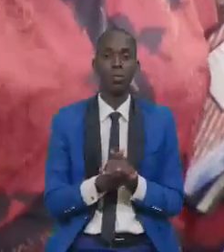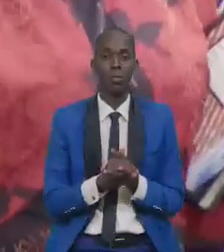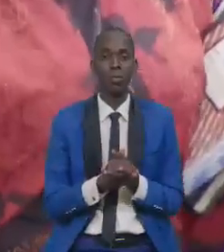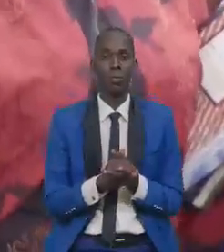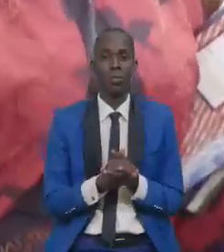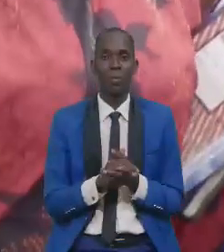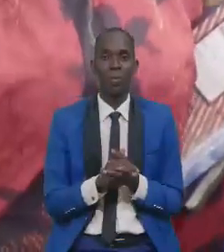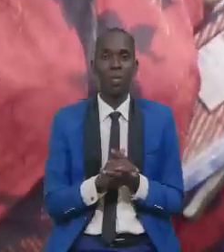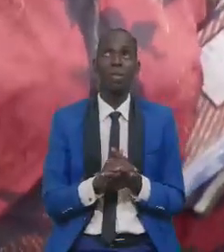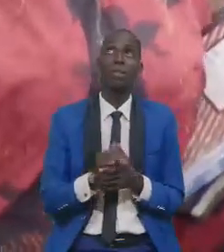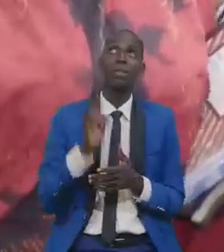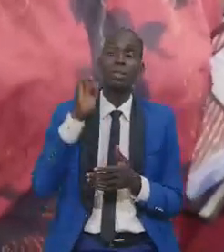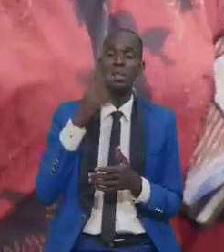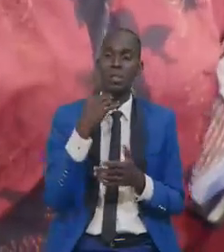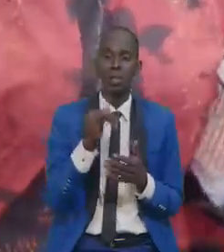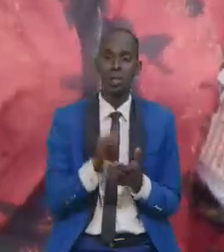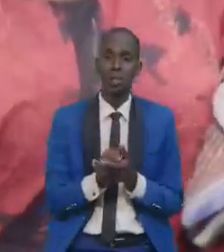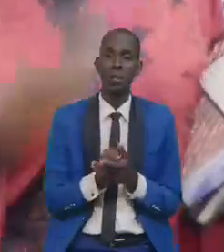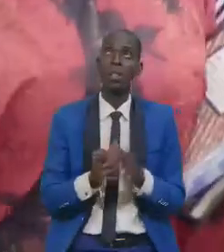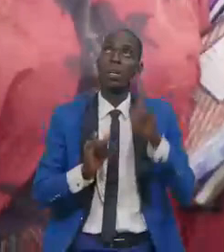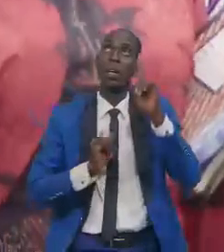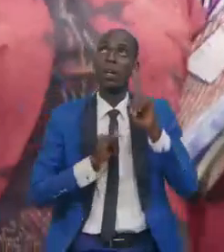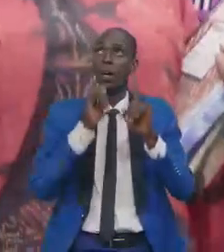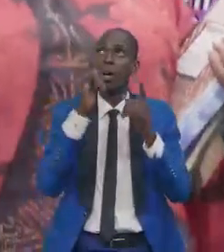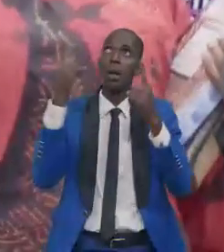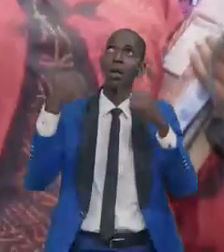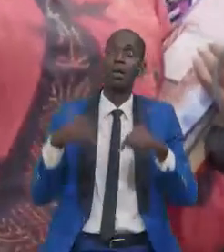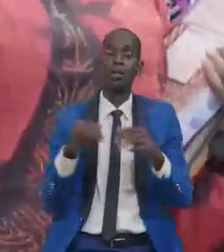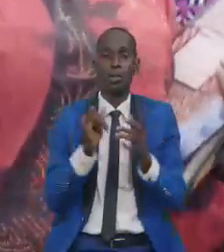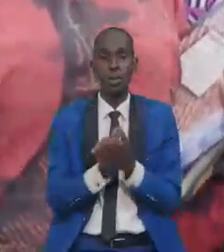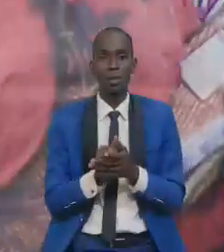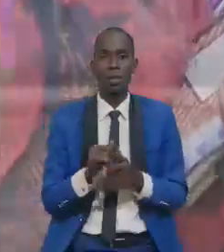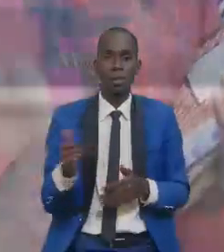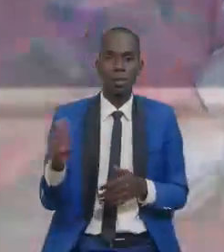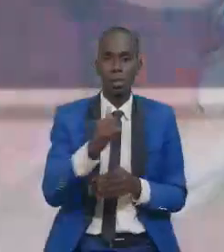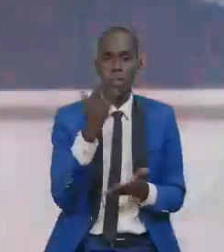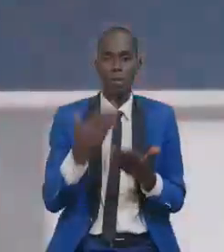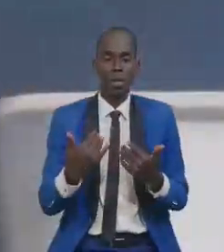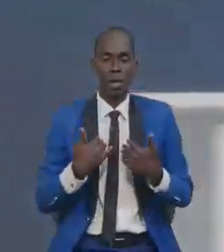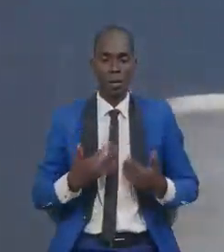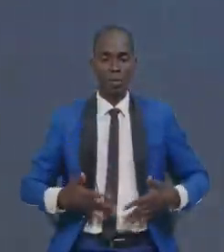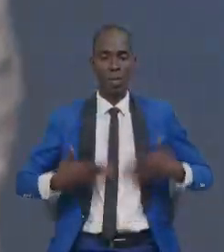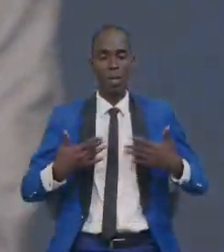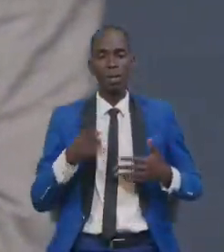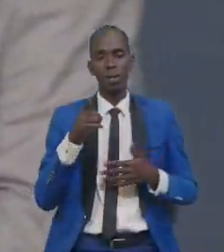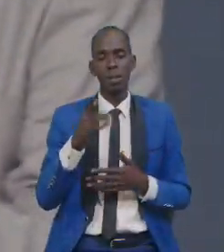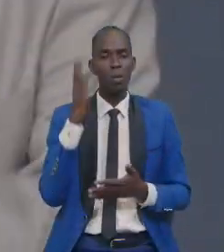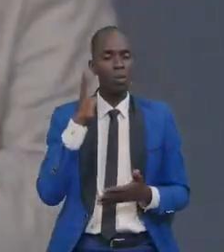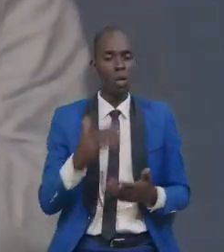am come, that they might have life, and that they might have that